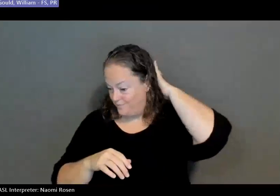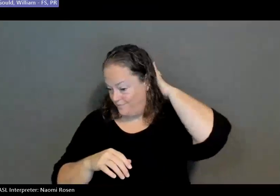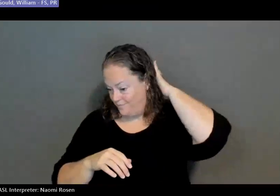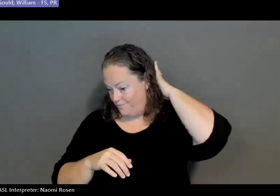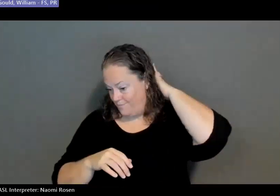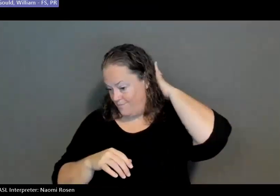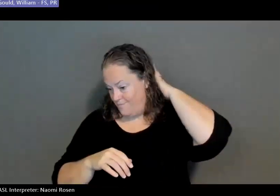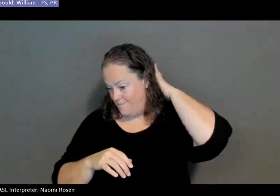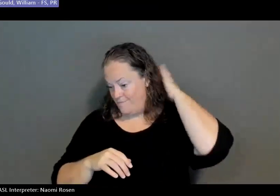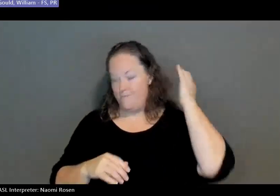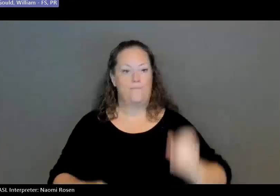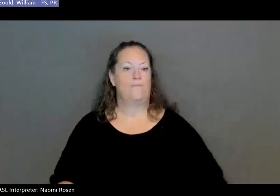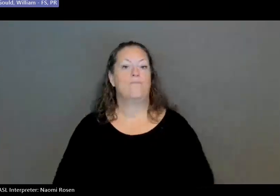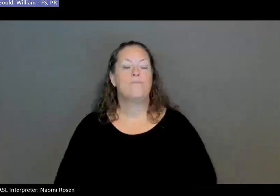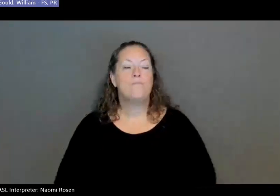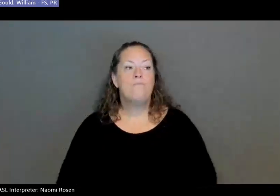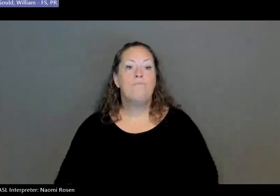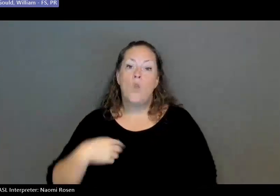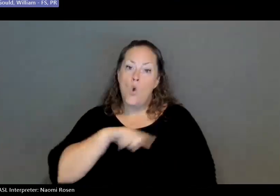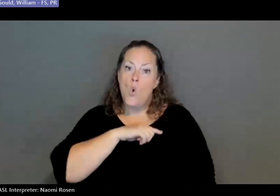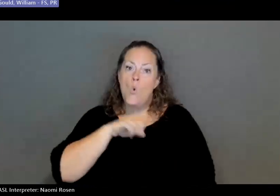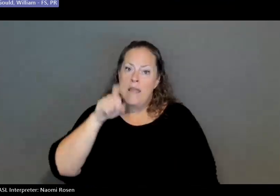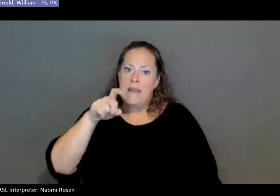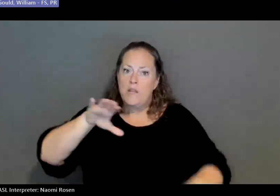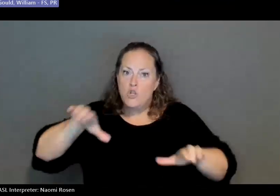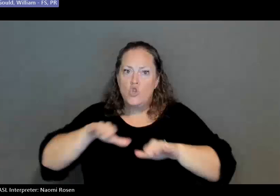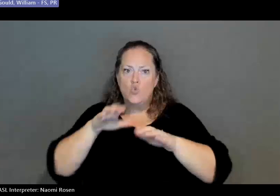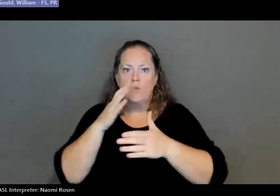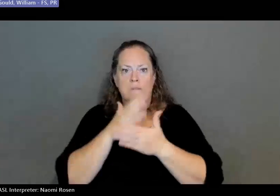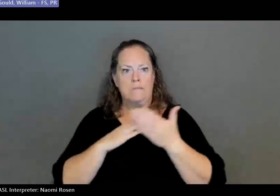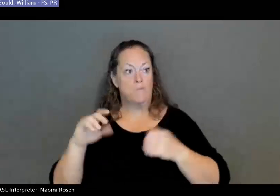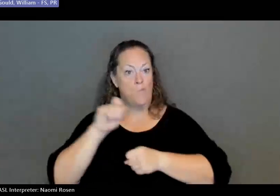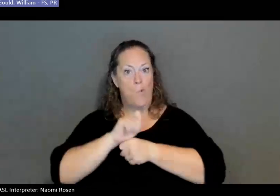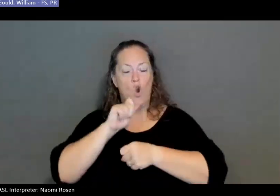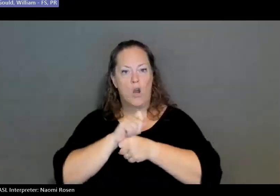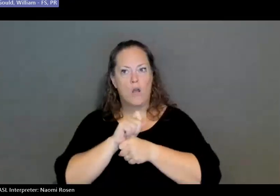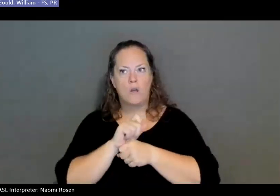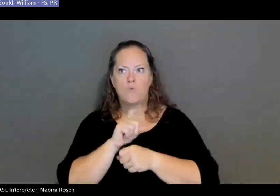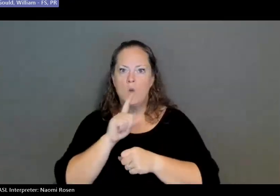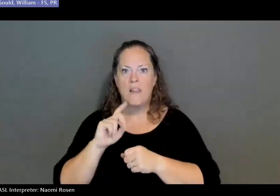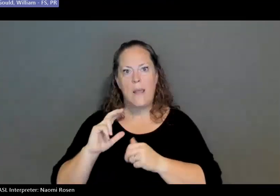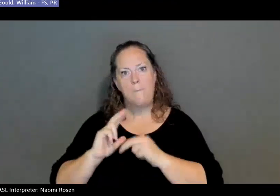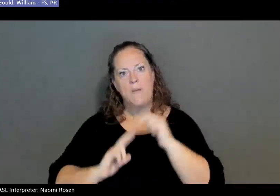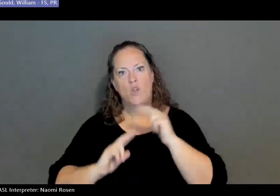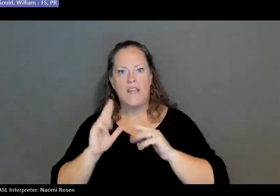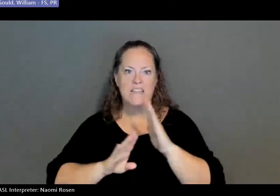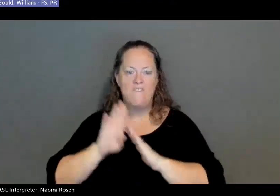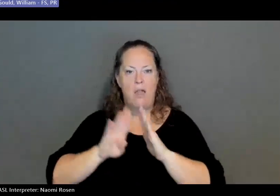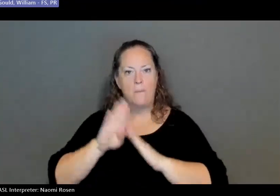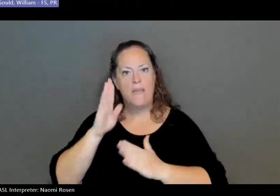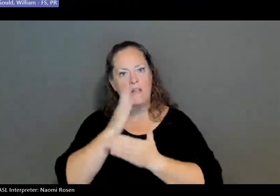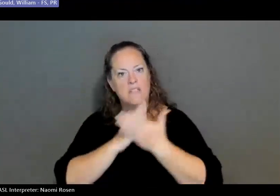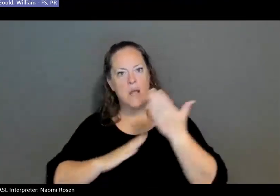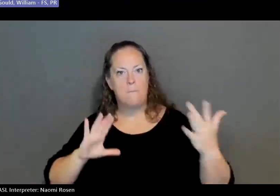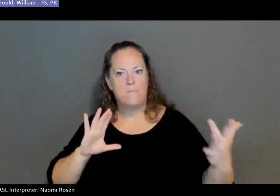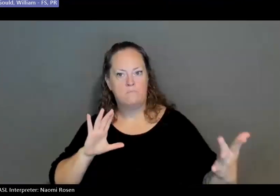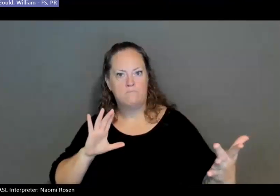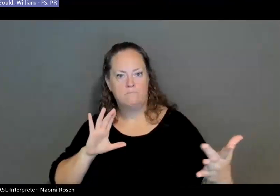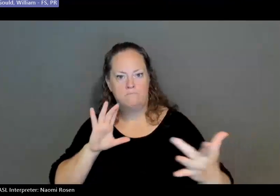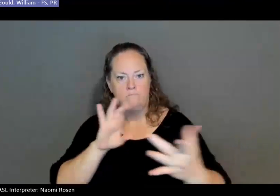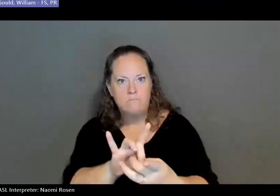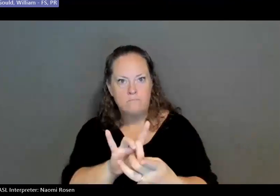we need to put some effort into building some mechanisms and bridges so that we can address those